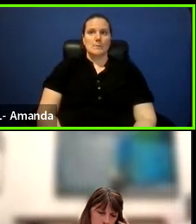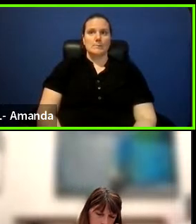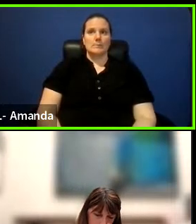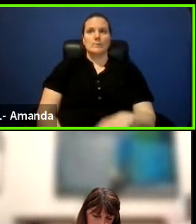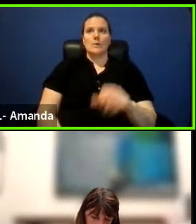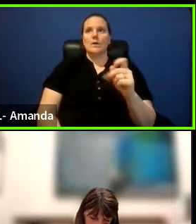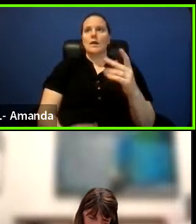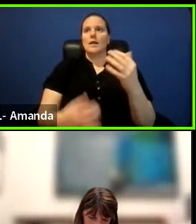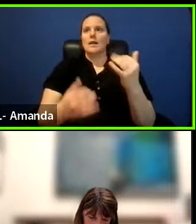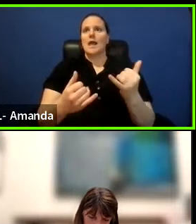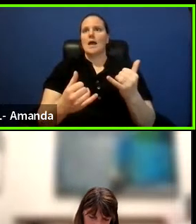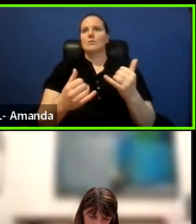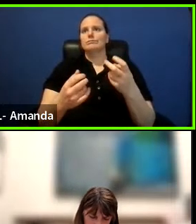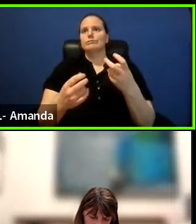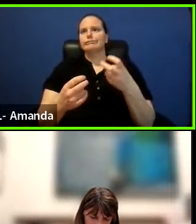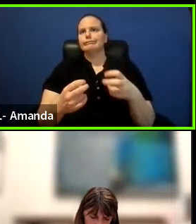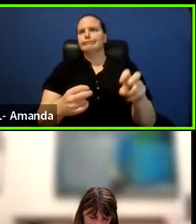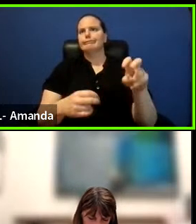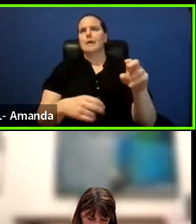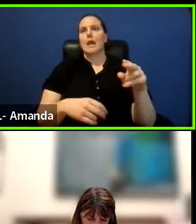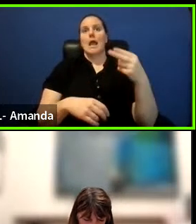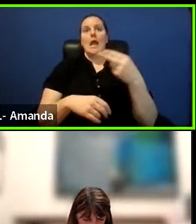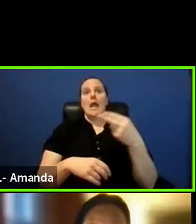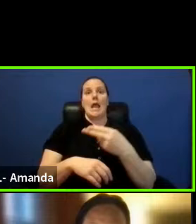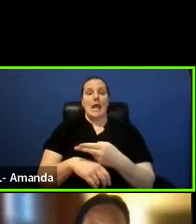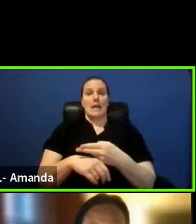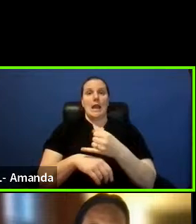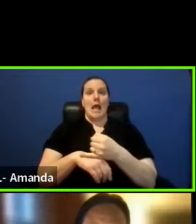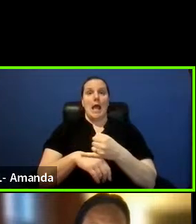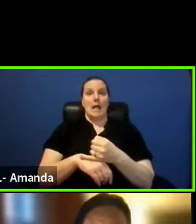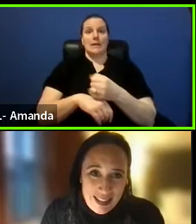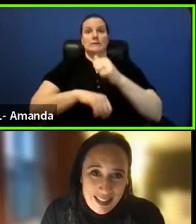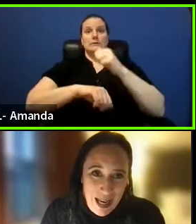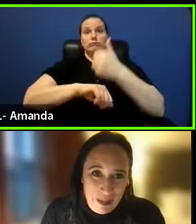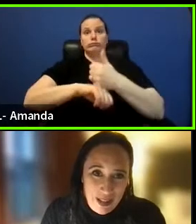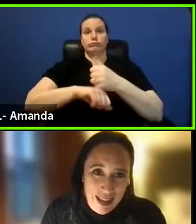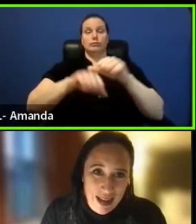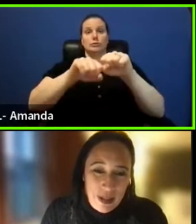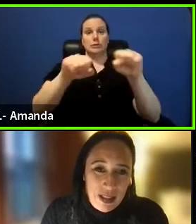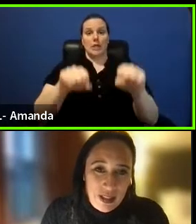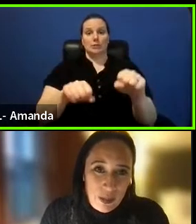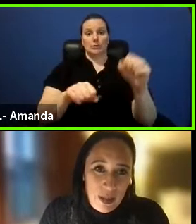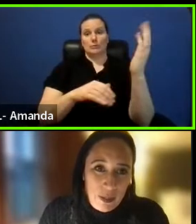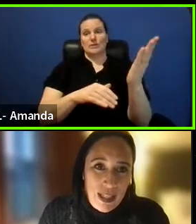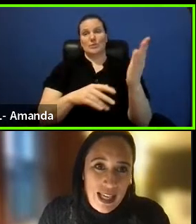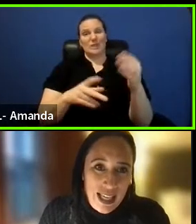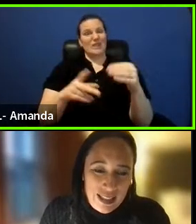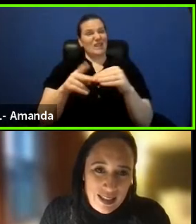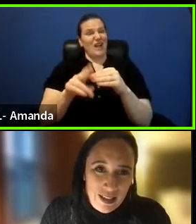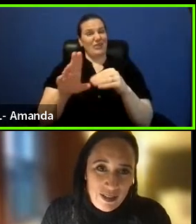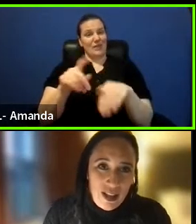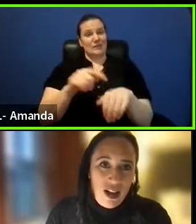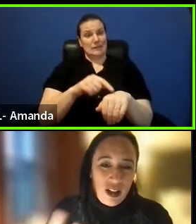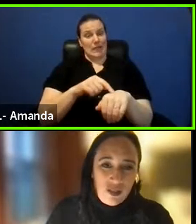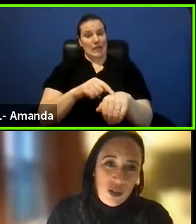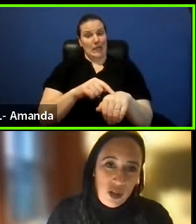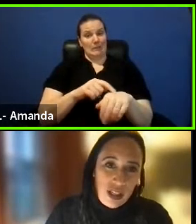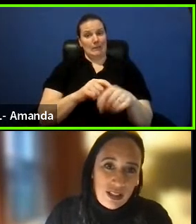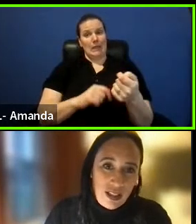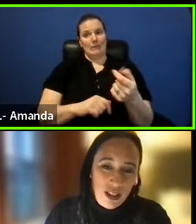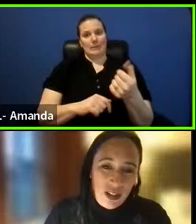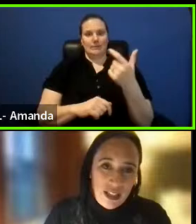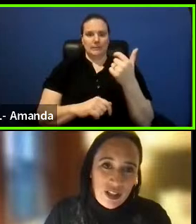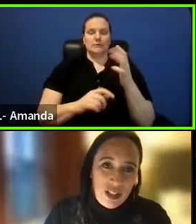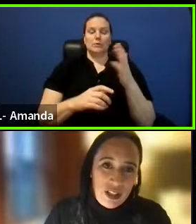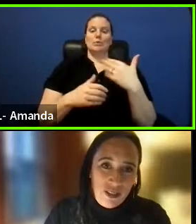to transition into the Hayden Island Station presentation, and we have cut the time with them a little bit because of all